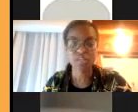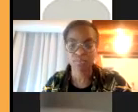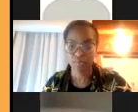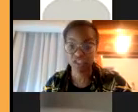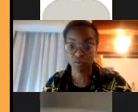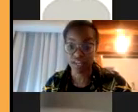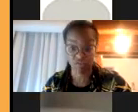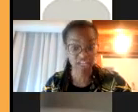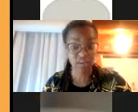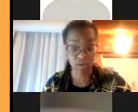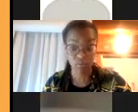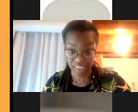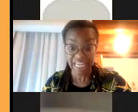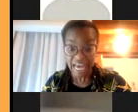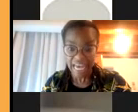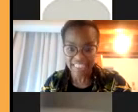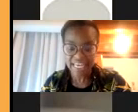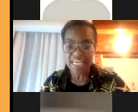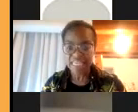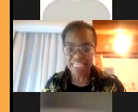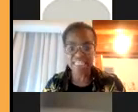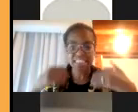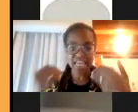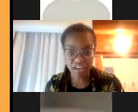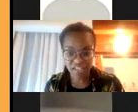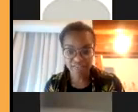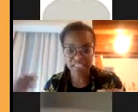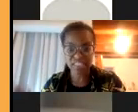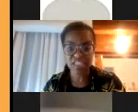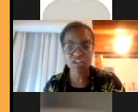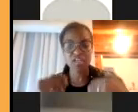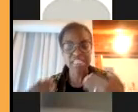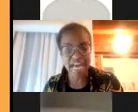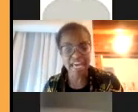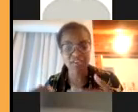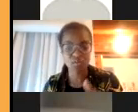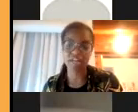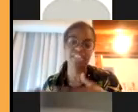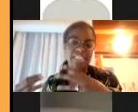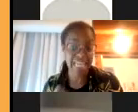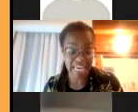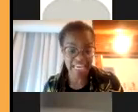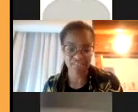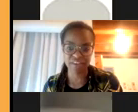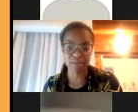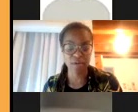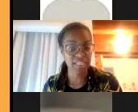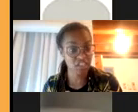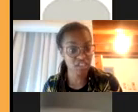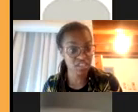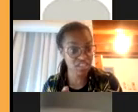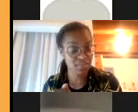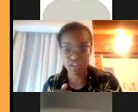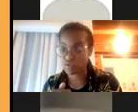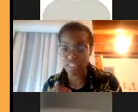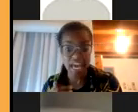own role in perpetuating, frankly, what was lies. These narratives still are alive and well today in the family